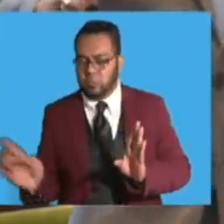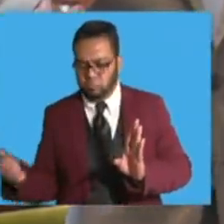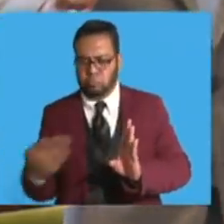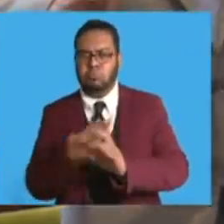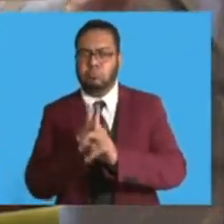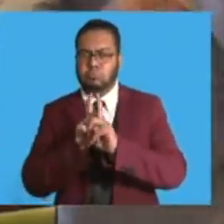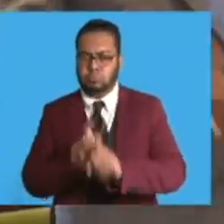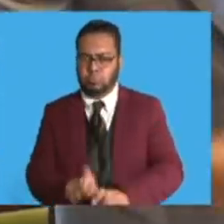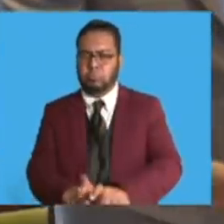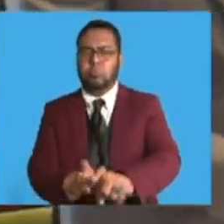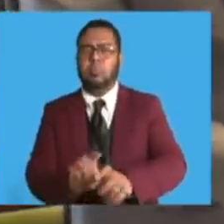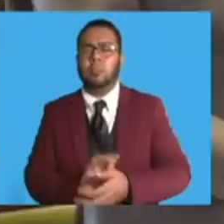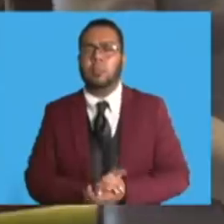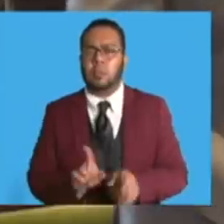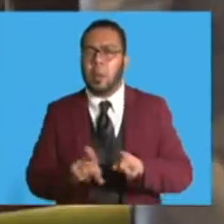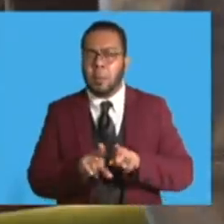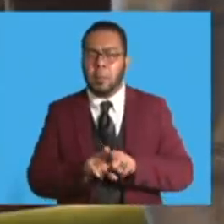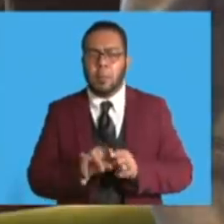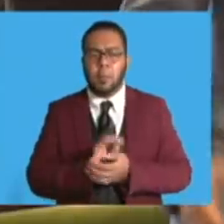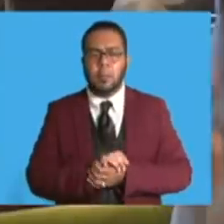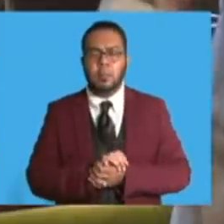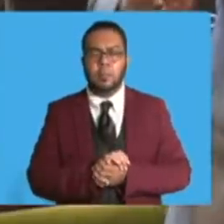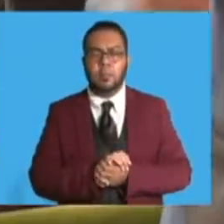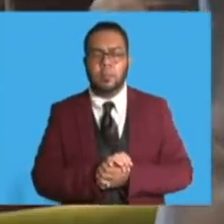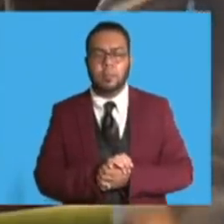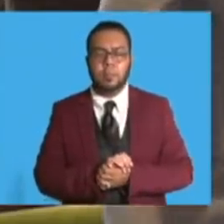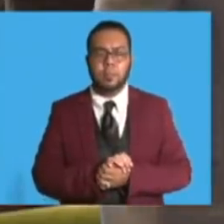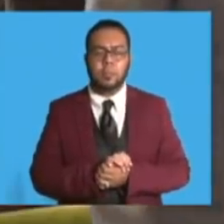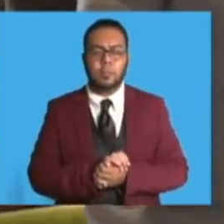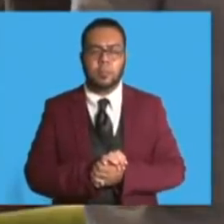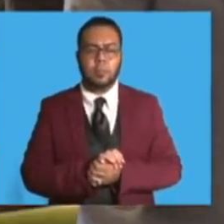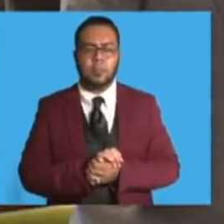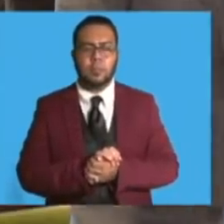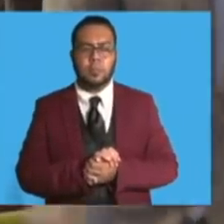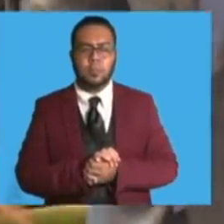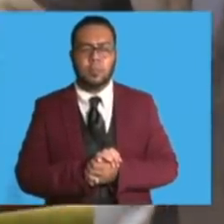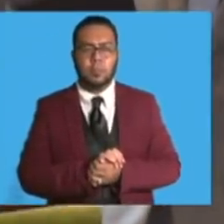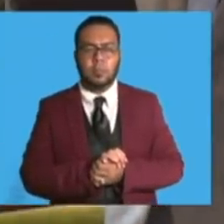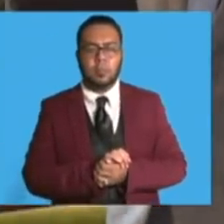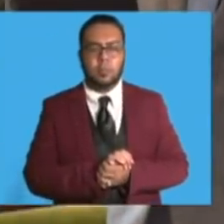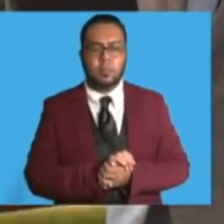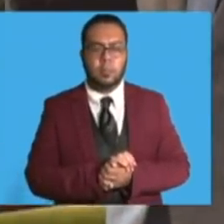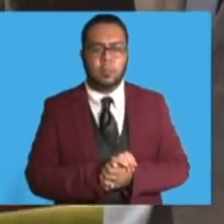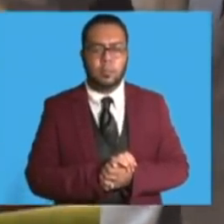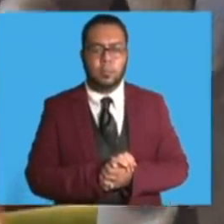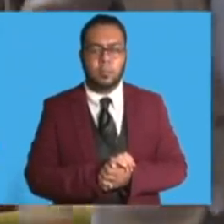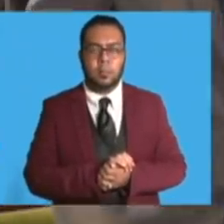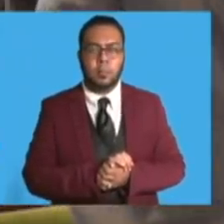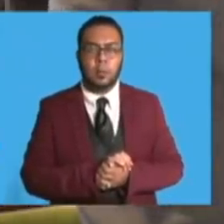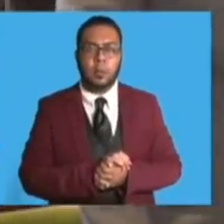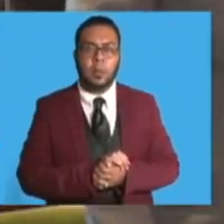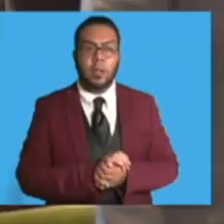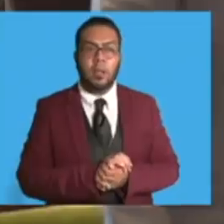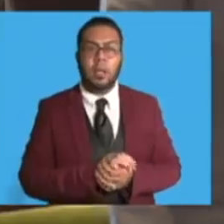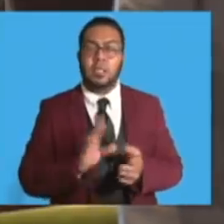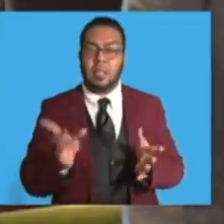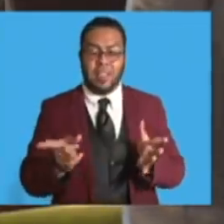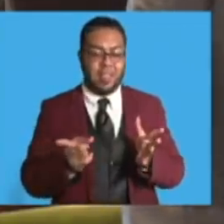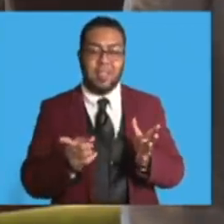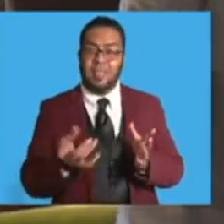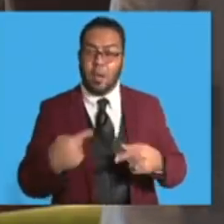Honorable Gavoka and the others have led a litany of barrage against Honorable Alvik